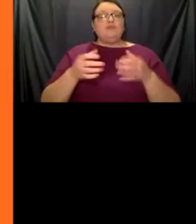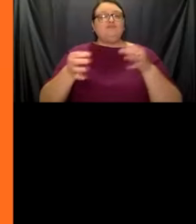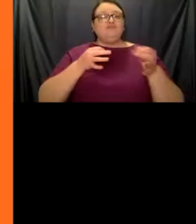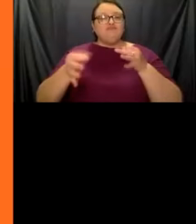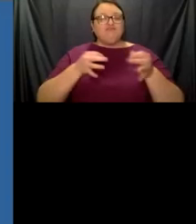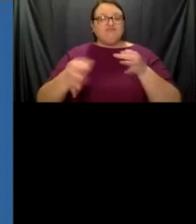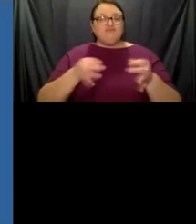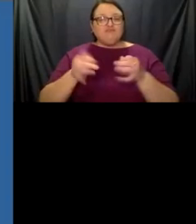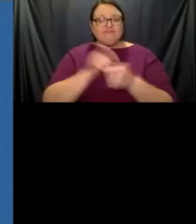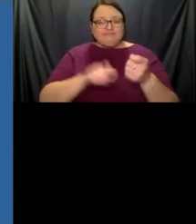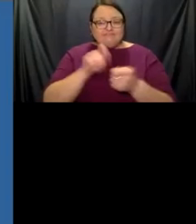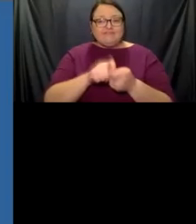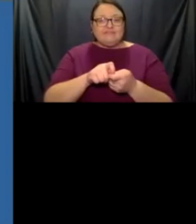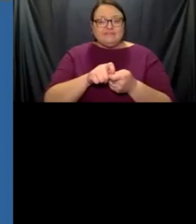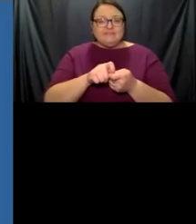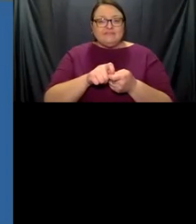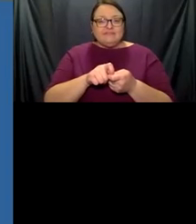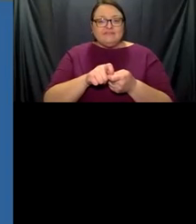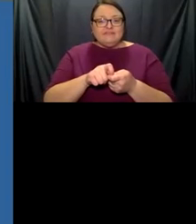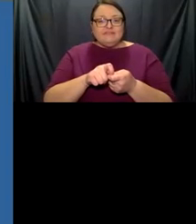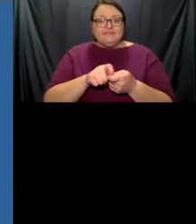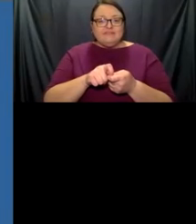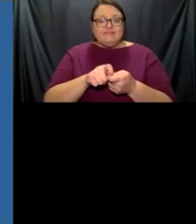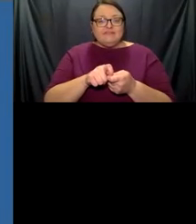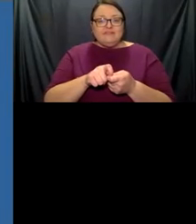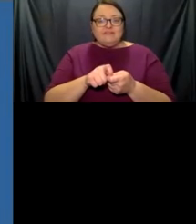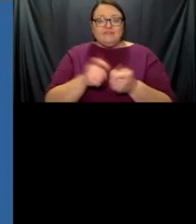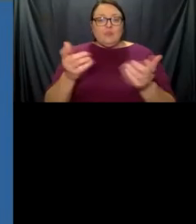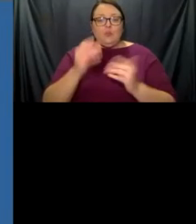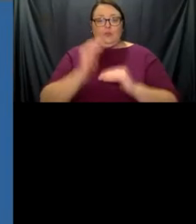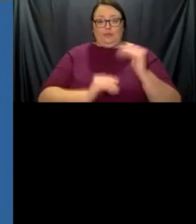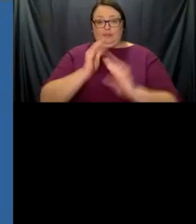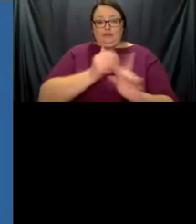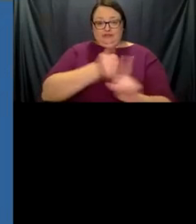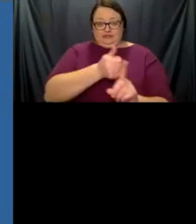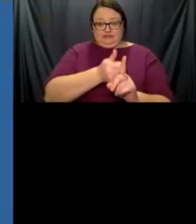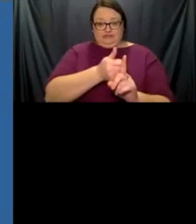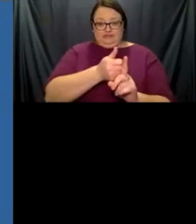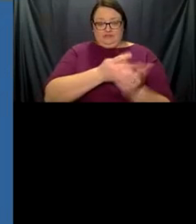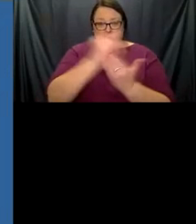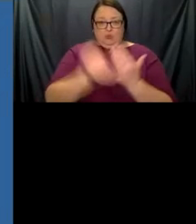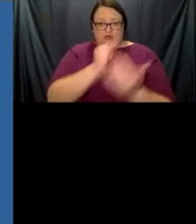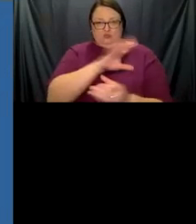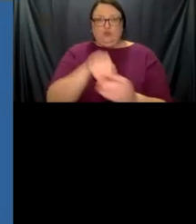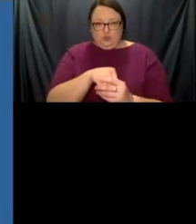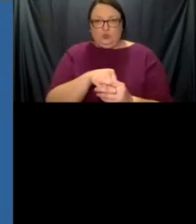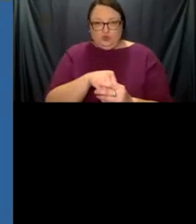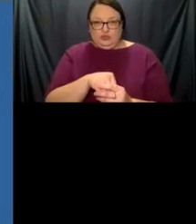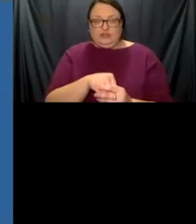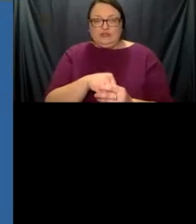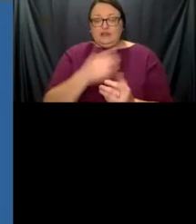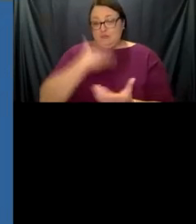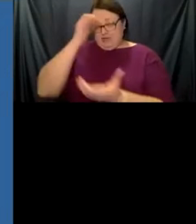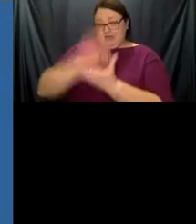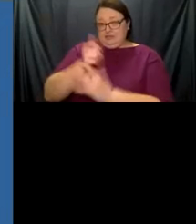imagen comparando the building project para que entailed. puedan ver As my este husband